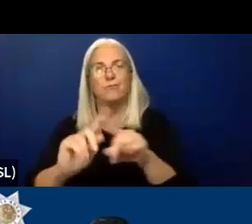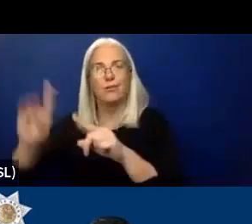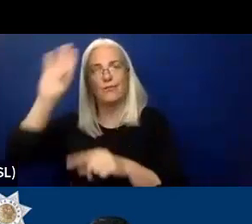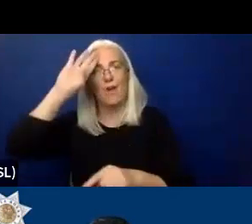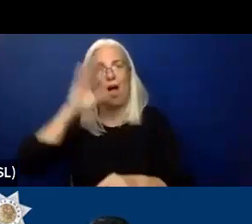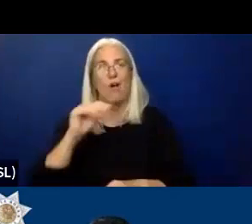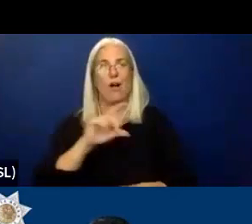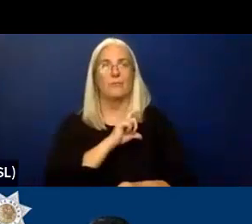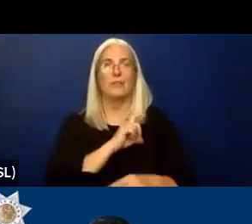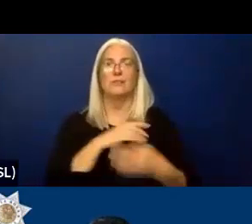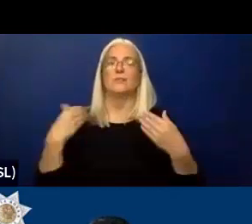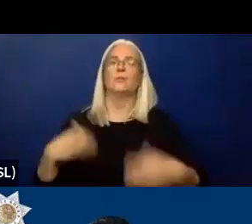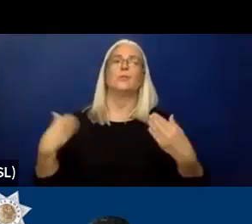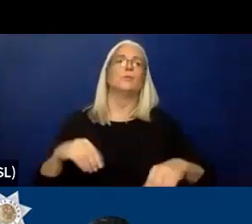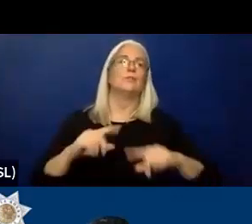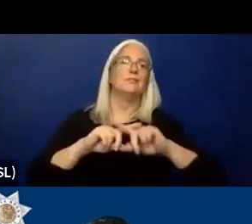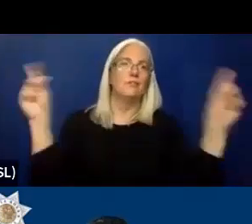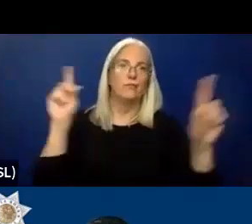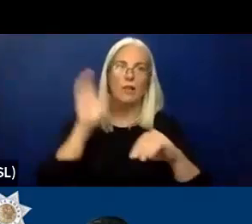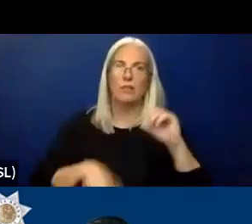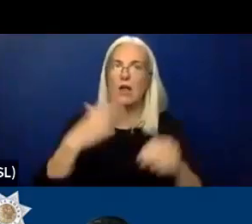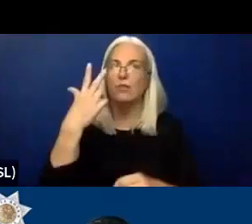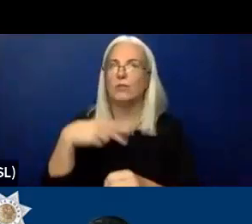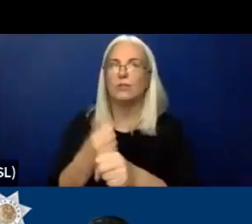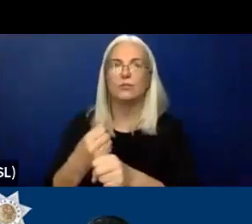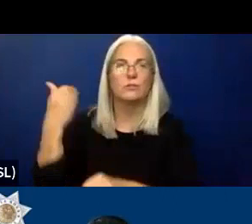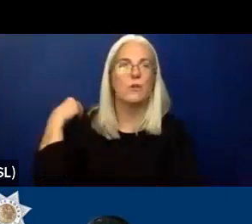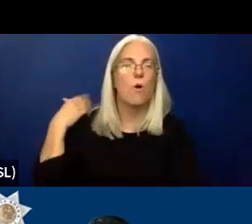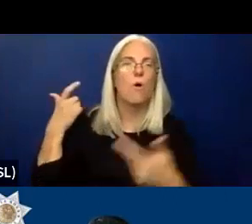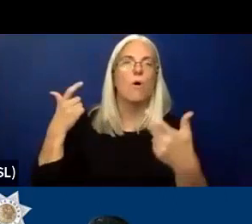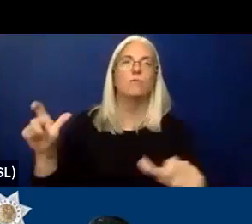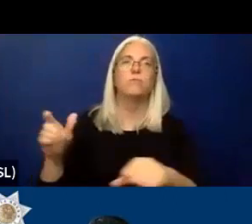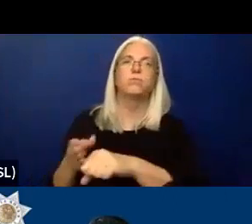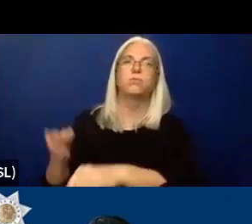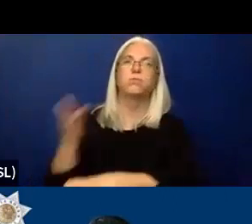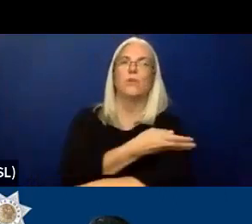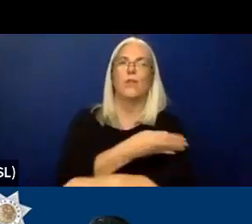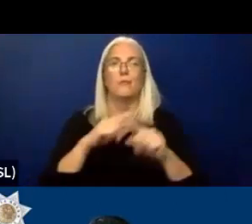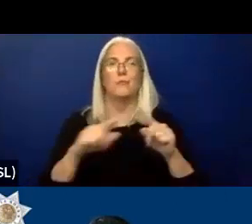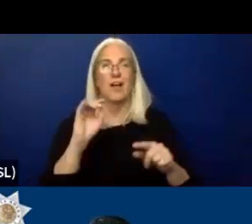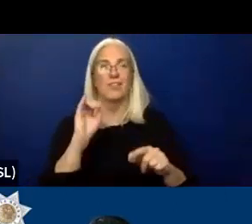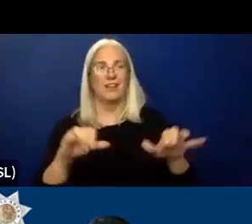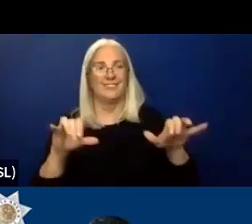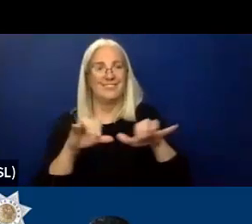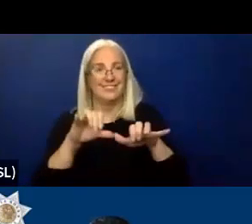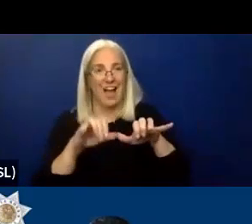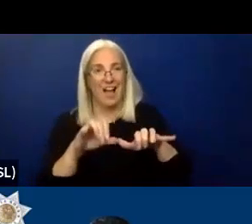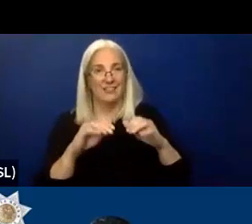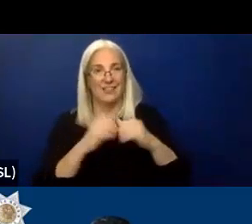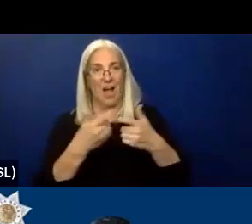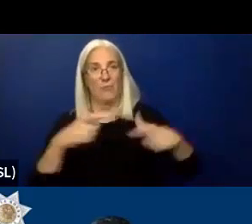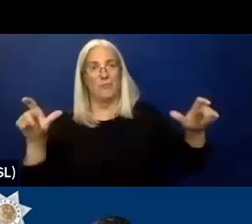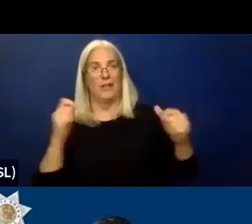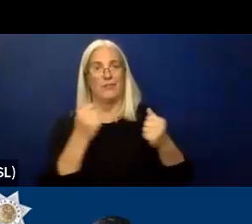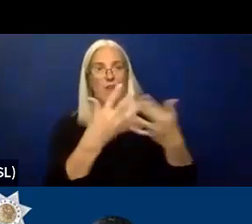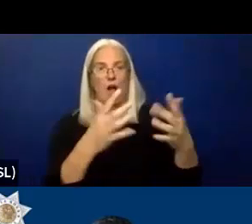was 3 years ago. But I would say that the scale of the fire is different also. It happened very fast, but